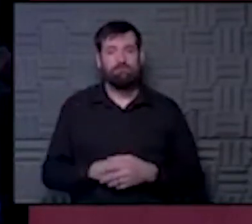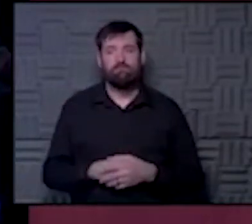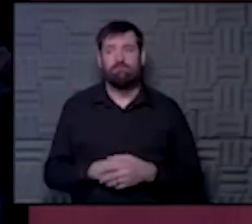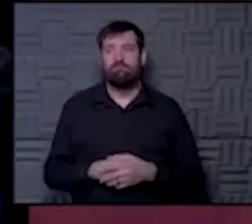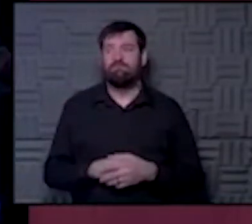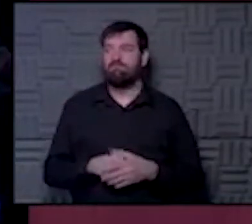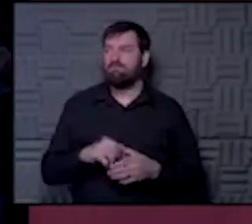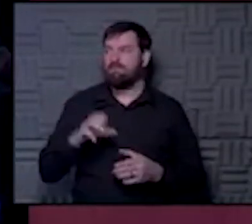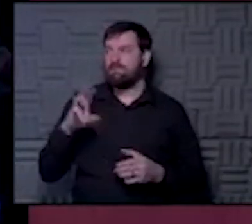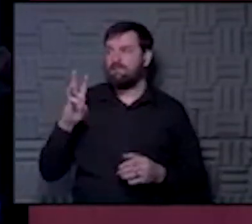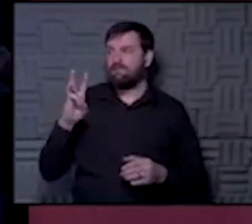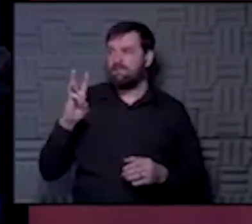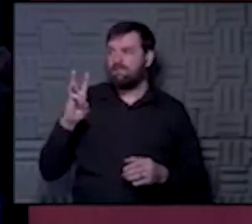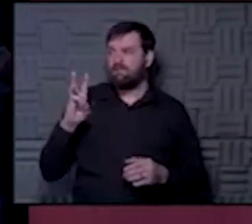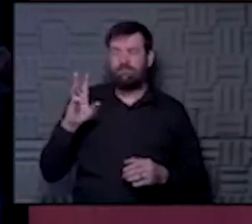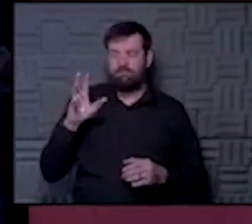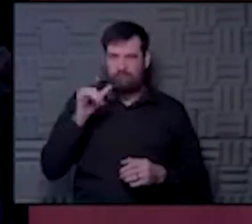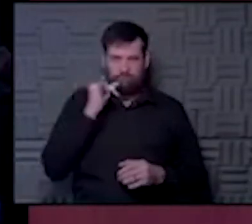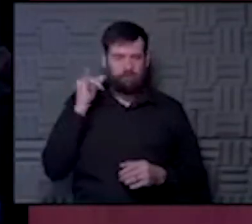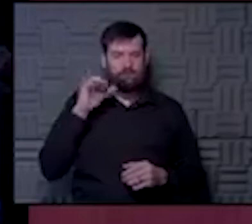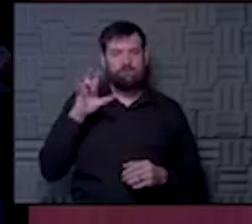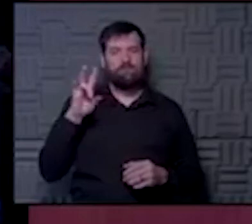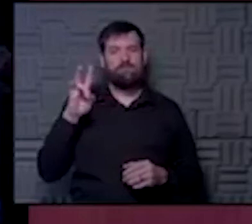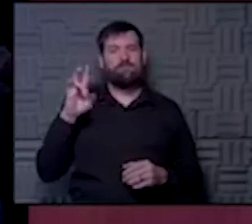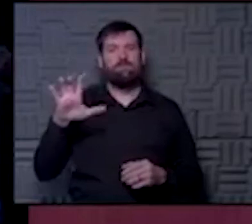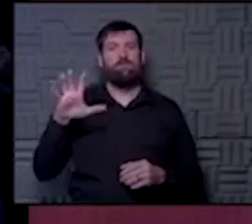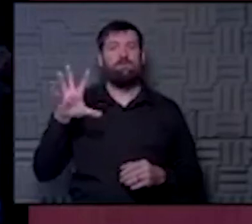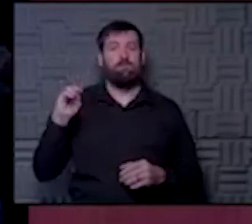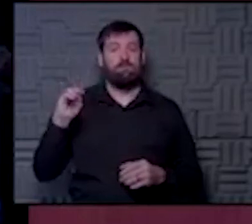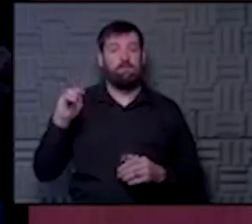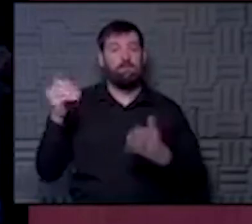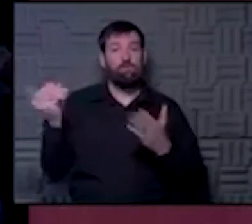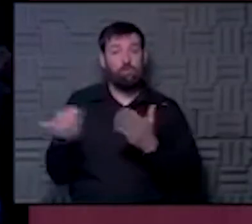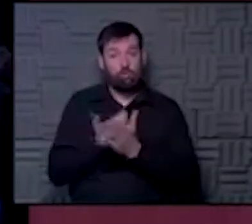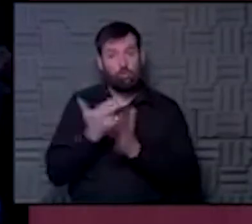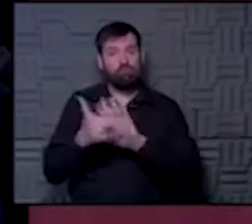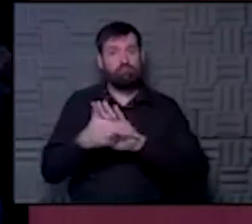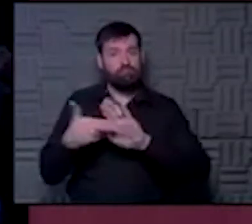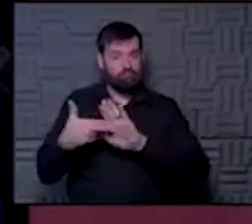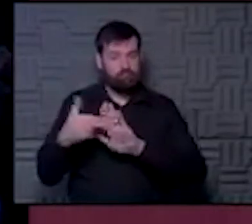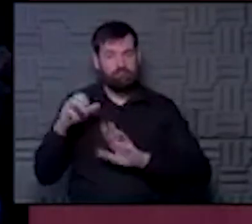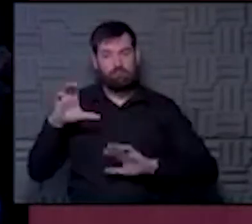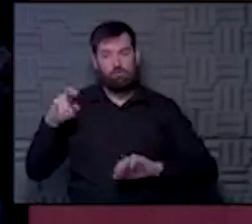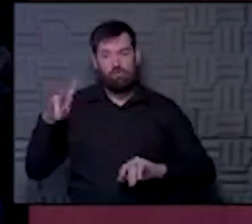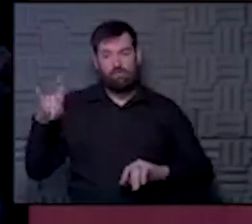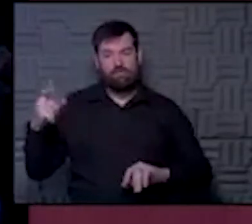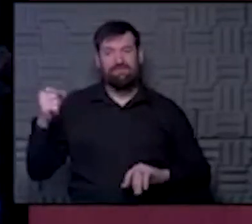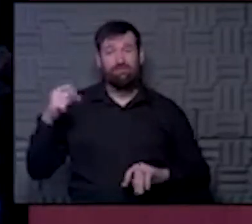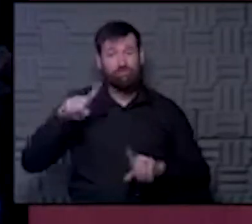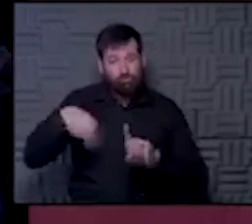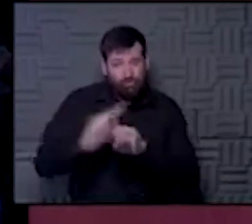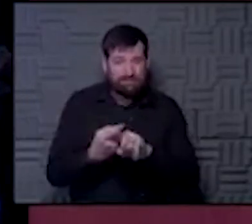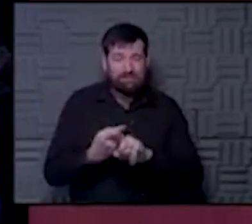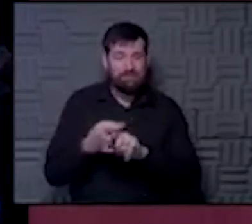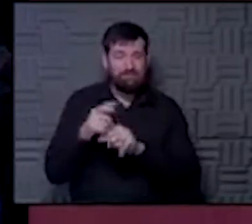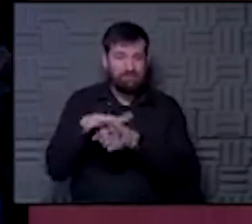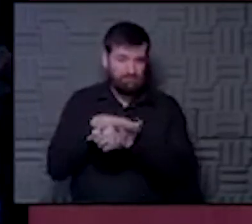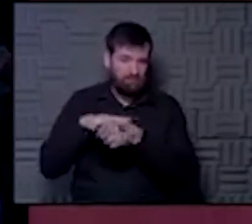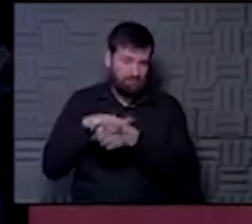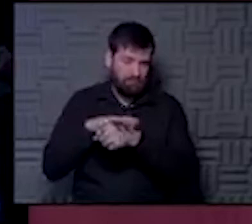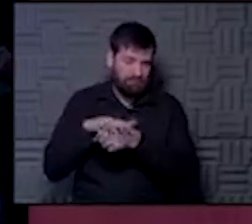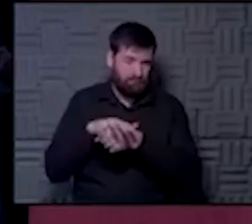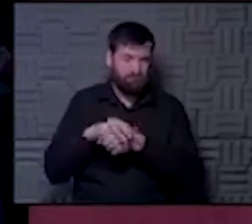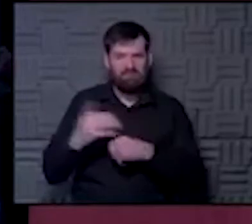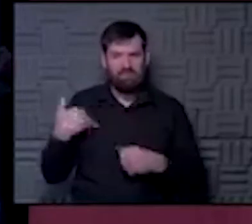are 650, or yesterday there were 750 new diagnoses of COVID-19 just in the metropolitan area alone. We have